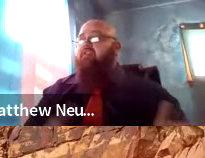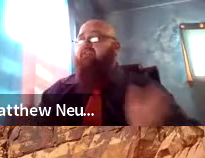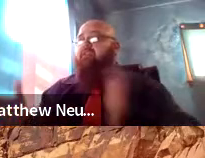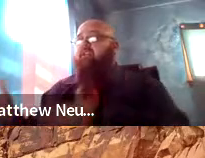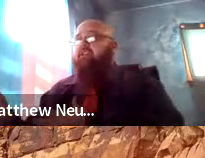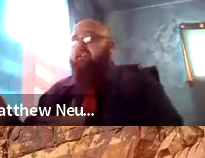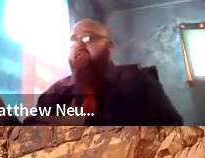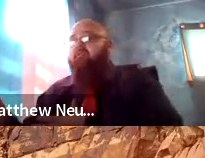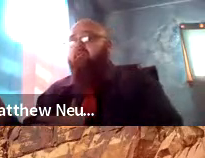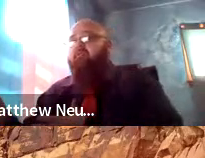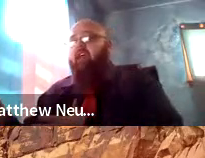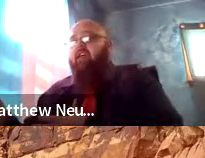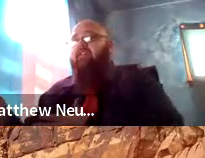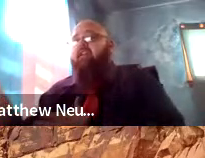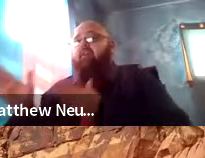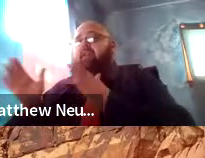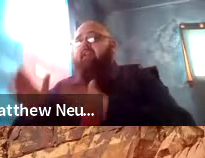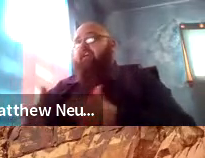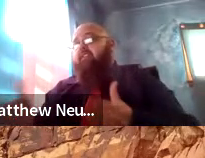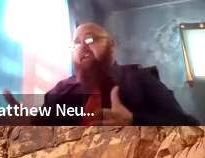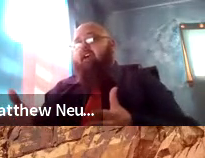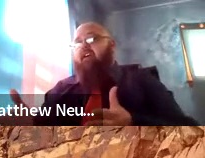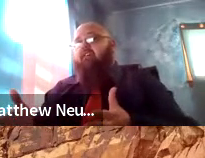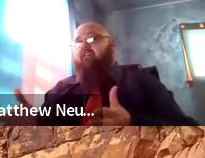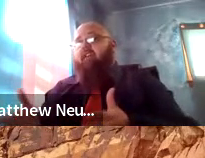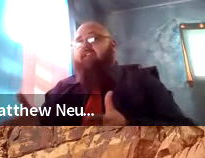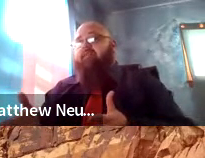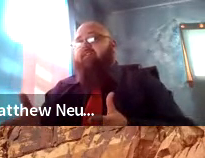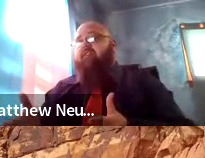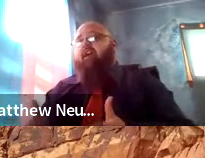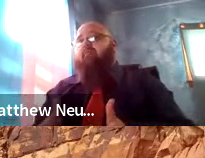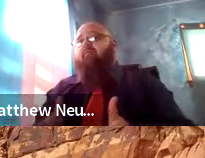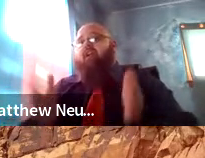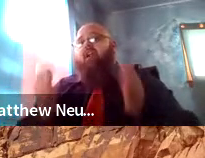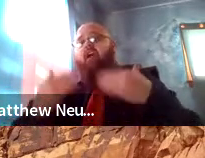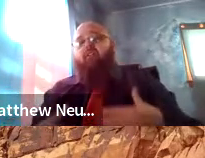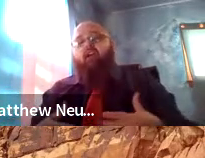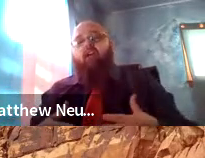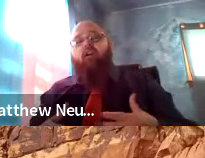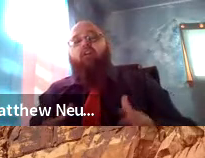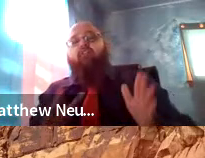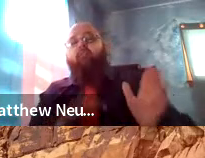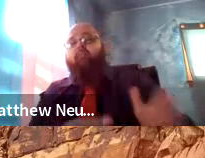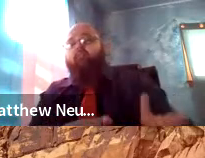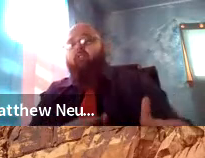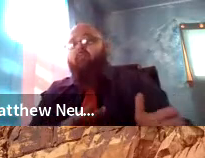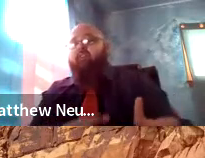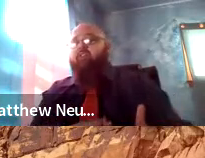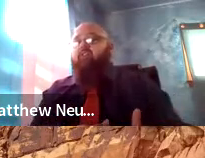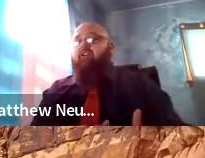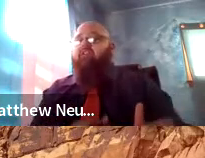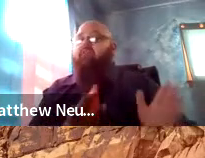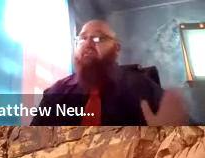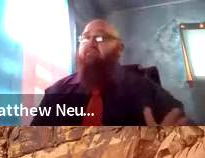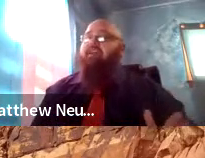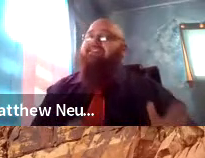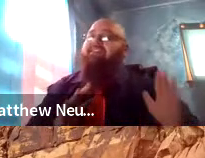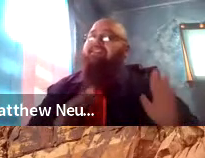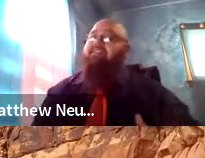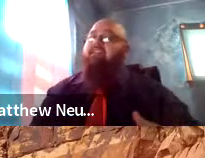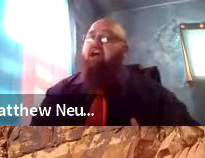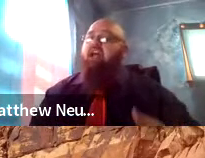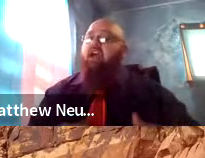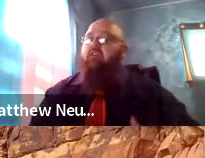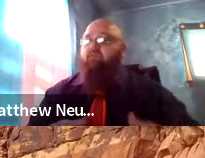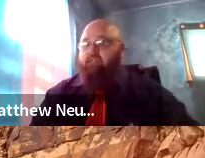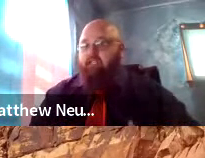it's LGBTQ+, because of the lesbians of the time. However, I heard from these stories from the Midwest,